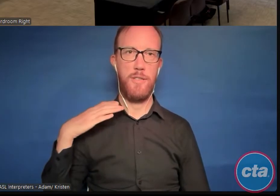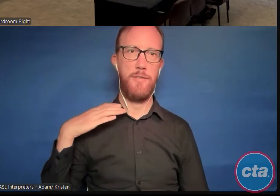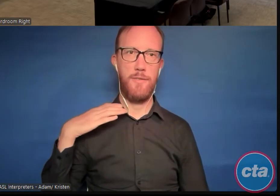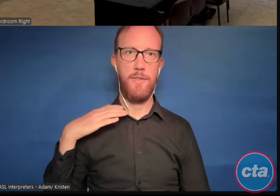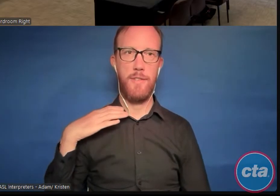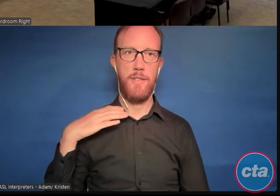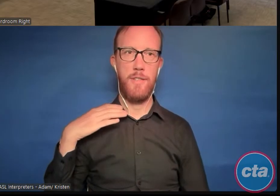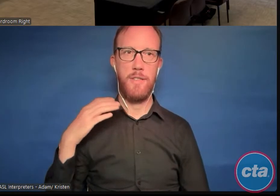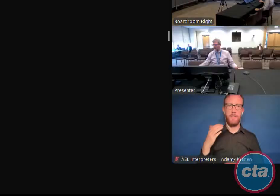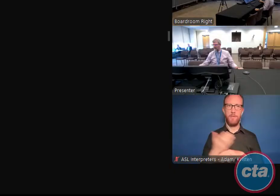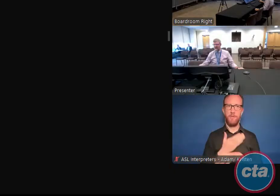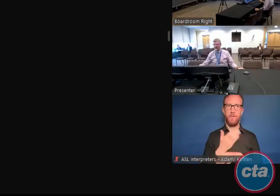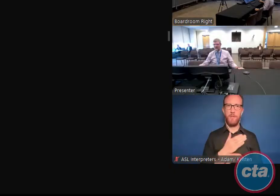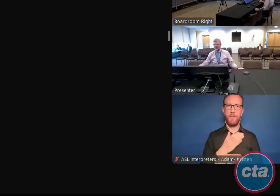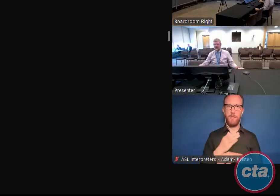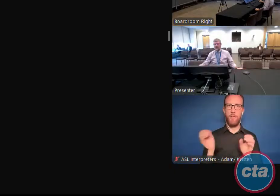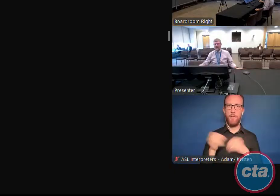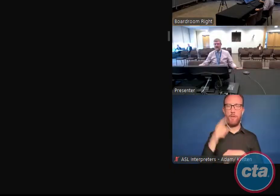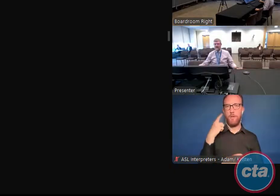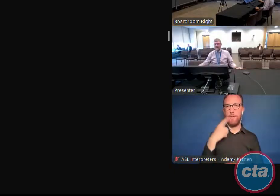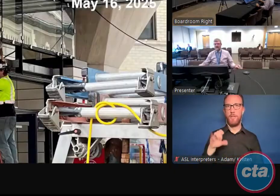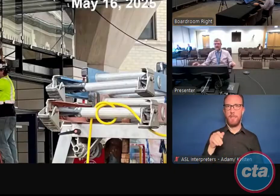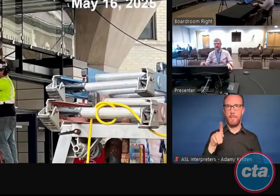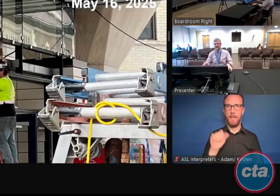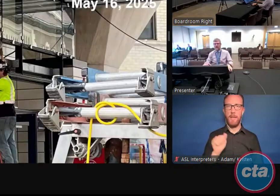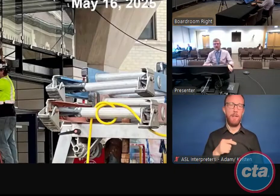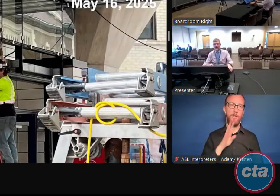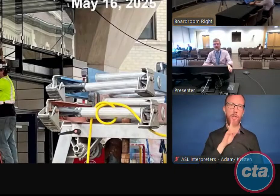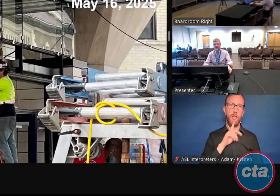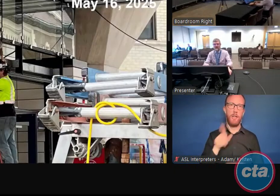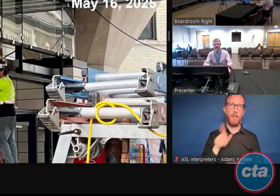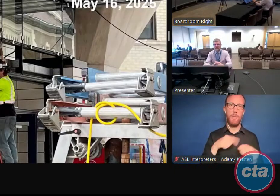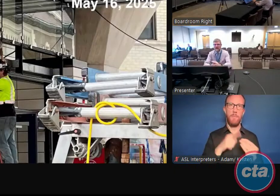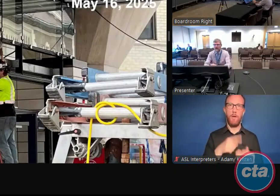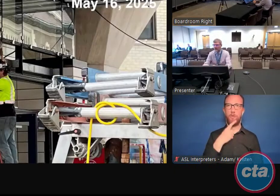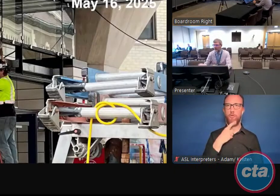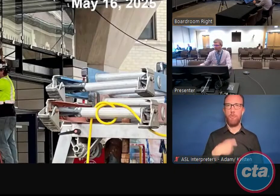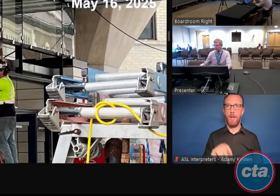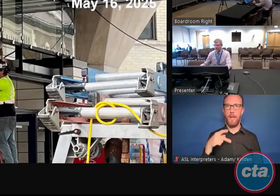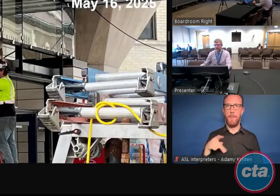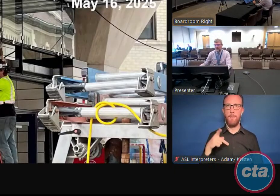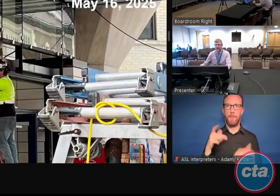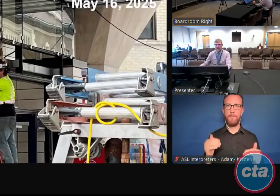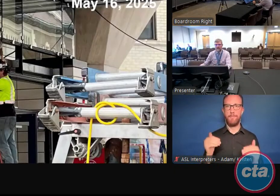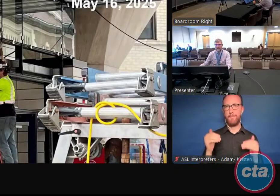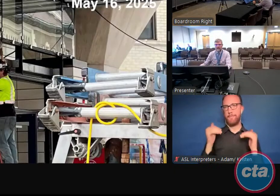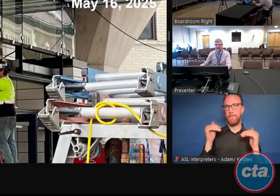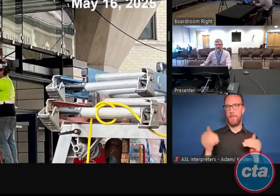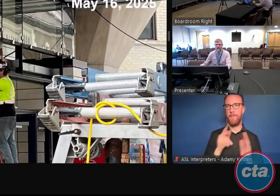Authority. I am providing an update on the Red Purple Modernization Phase 1 project.